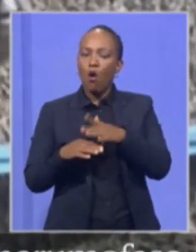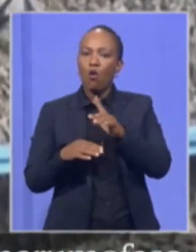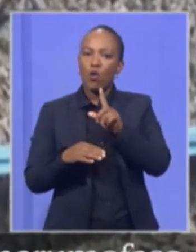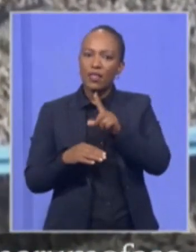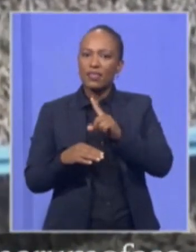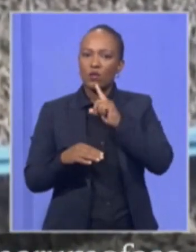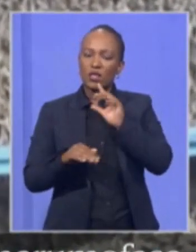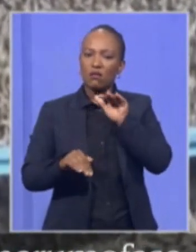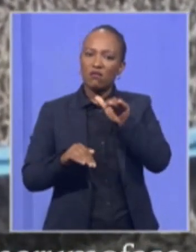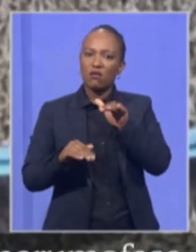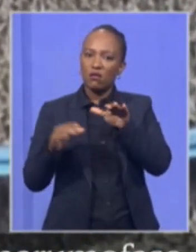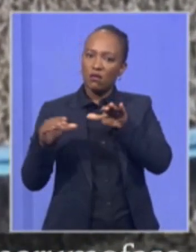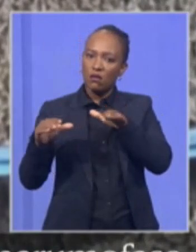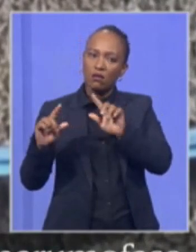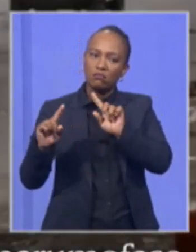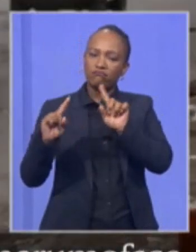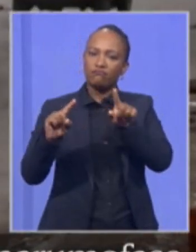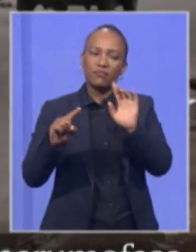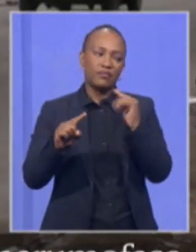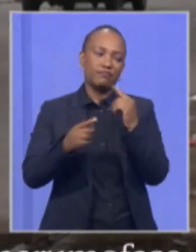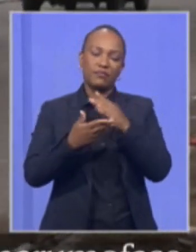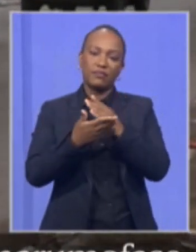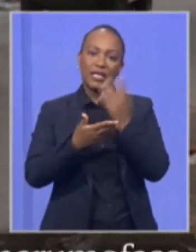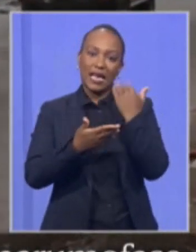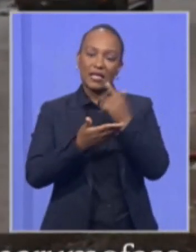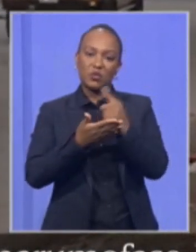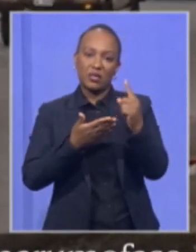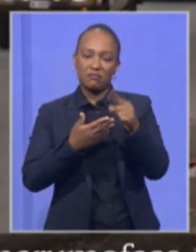yeo mo bekeng yeo e fetilego.